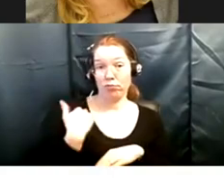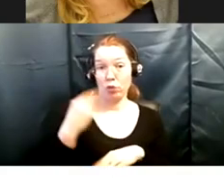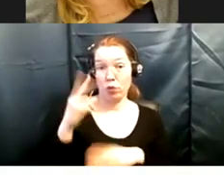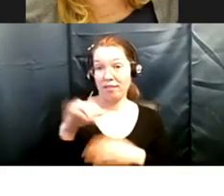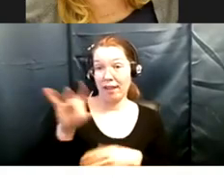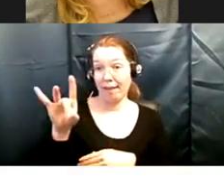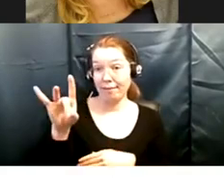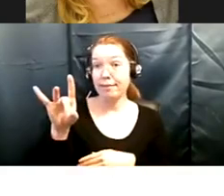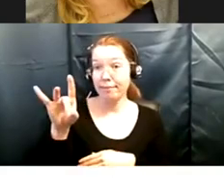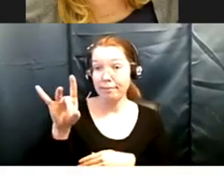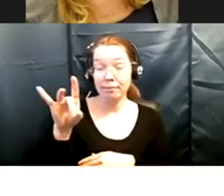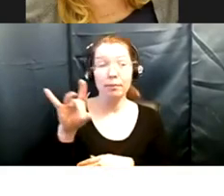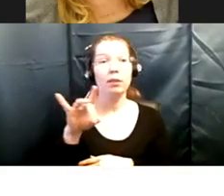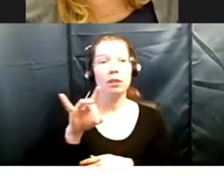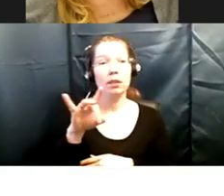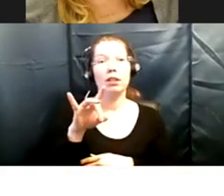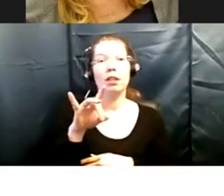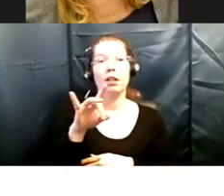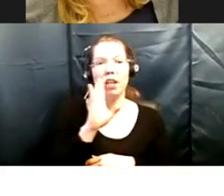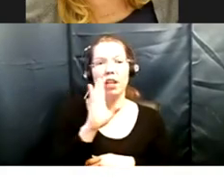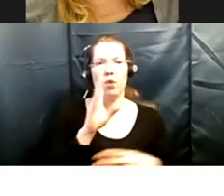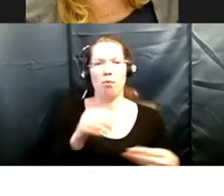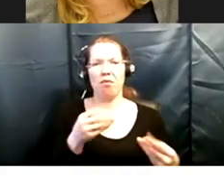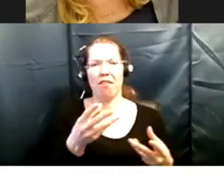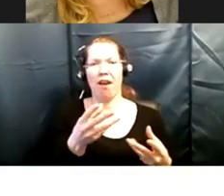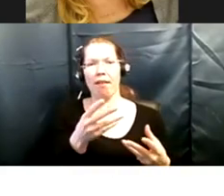So, and we'll be providing this